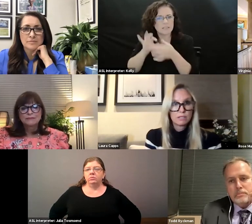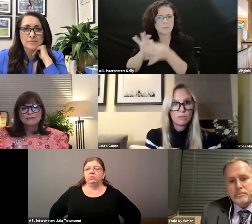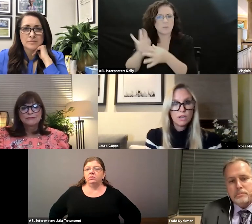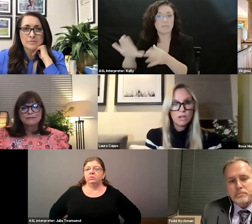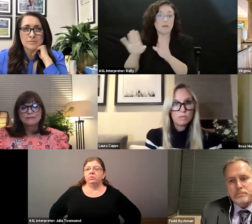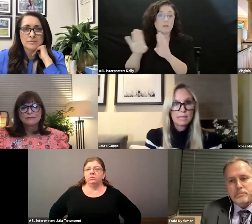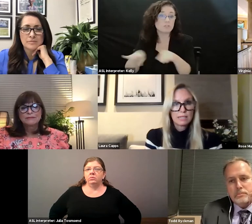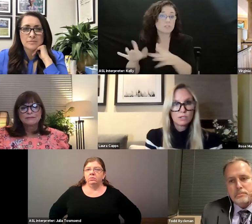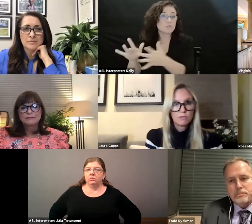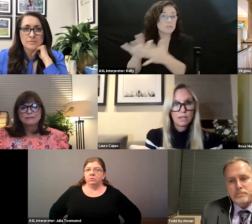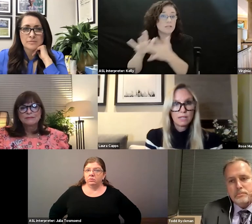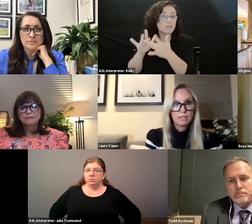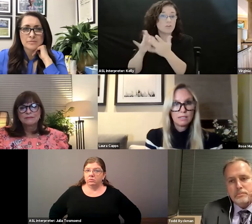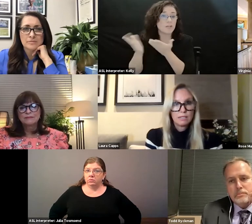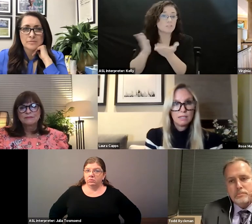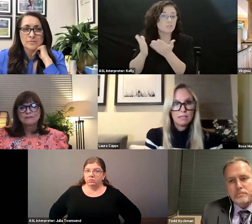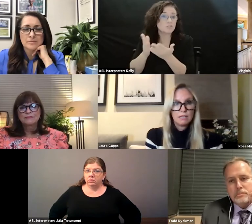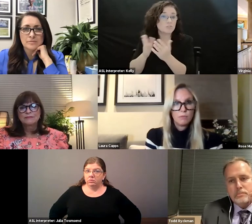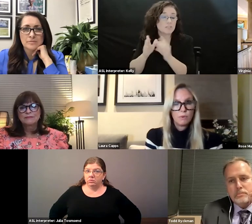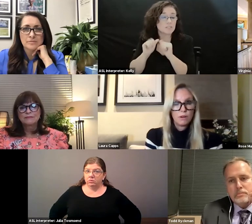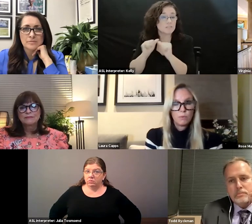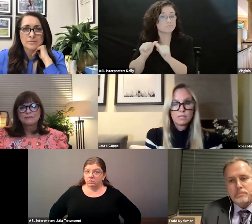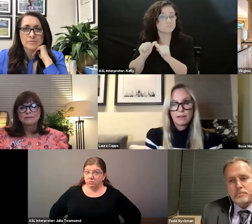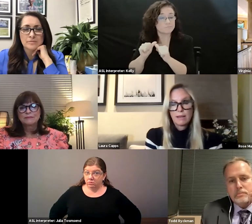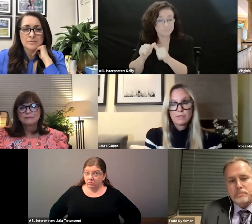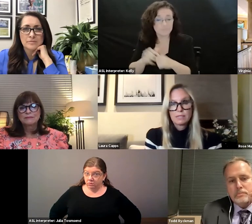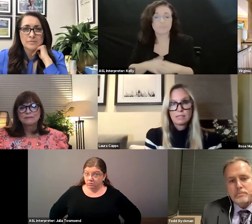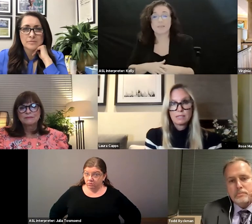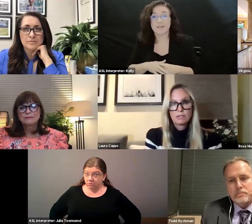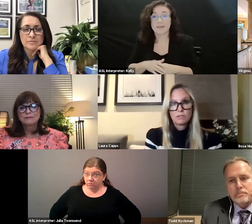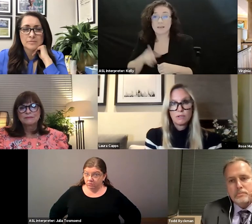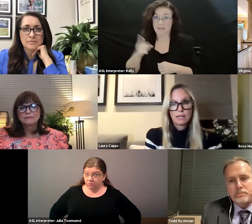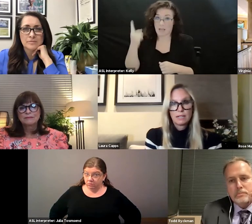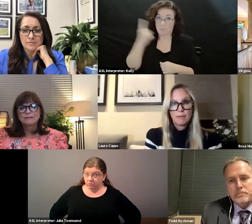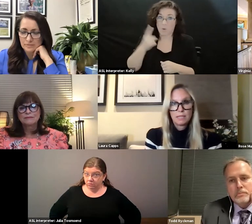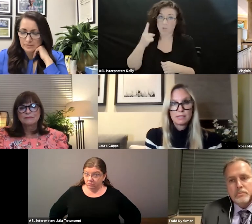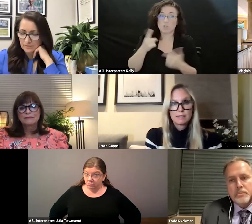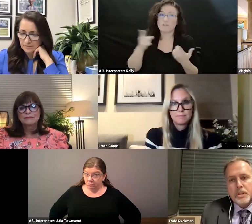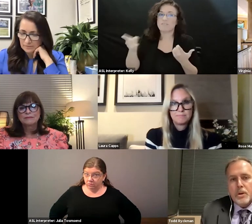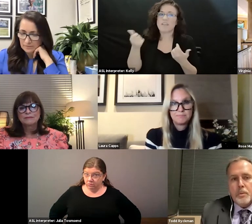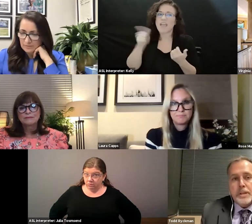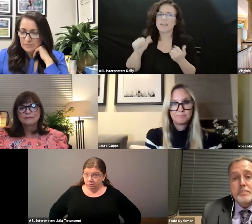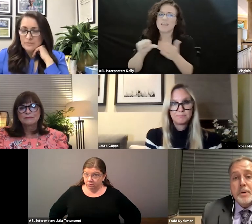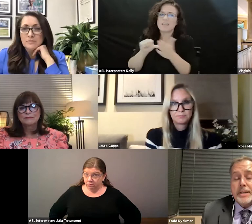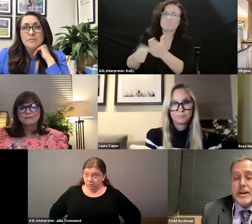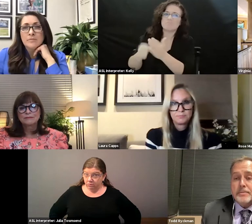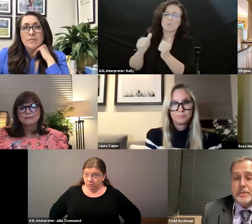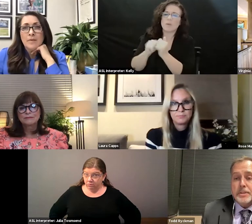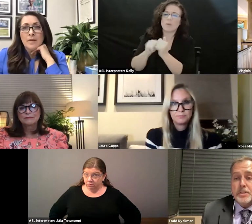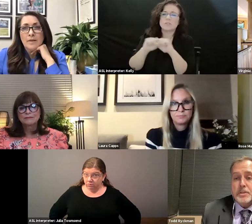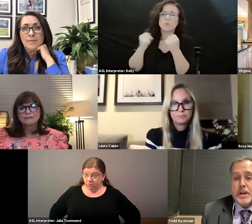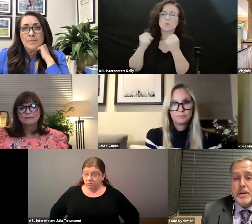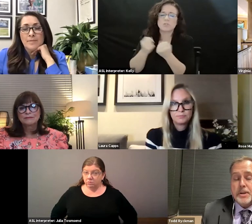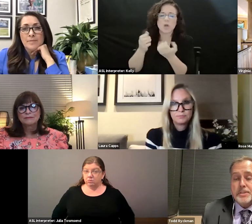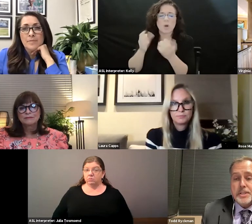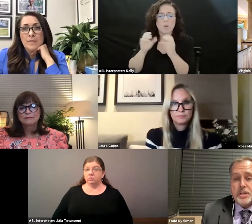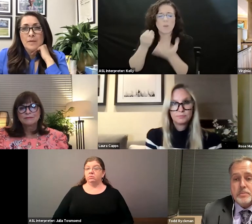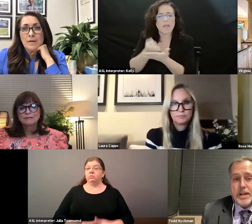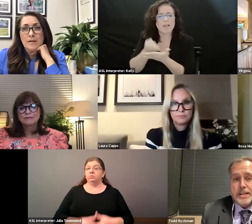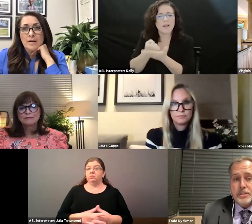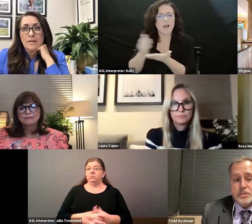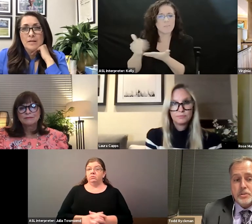service so was that survey was there an emphasis on socioeconomics we didn't break it out for this uh